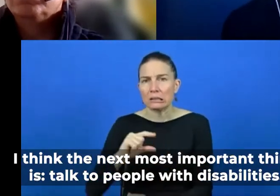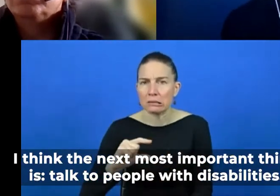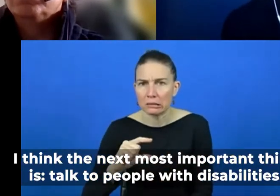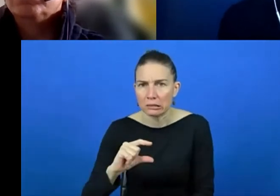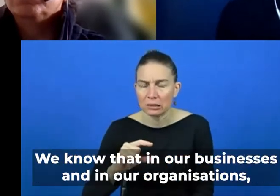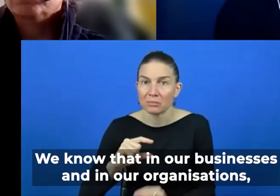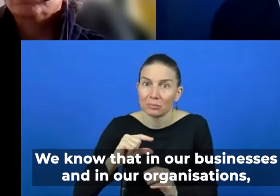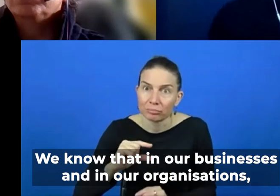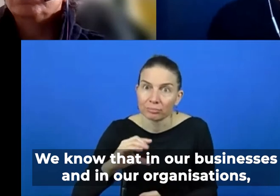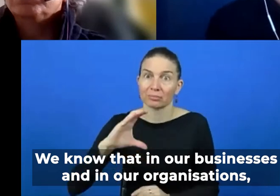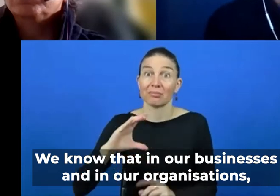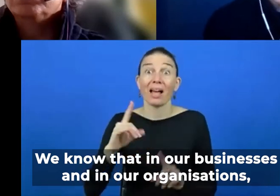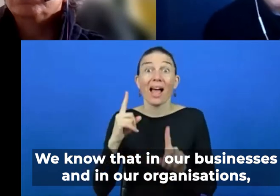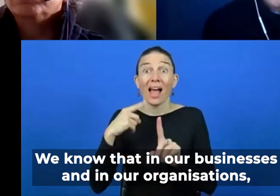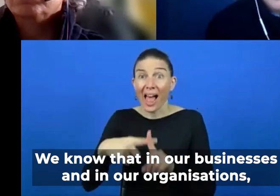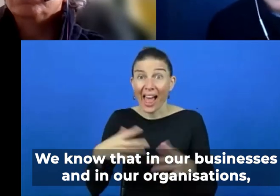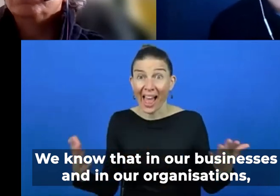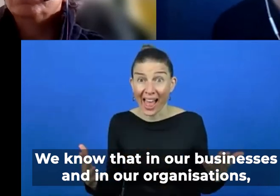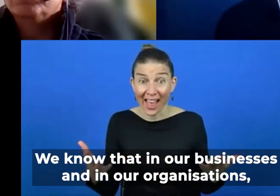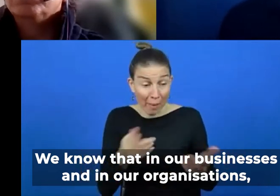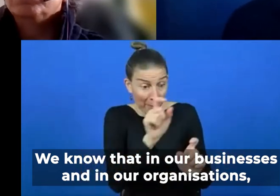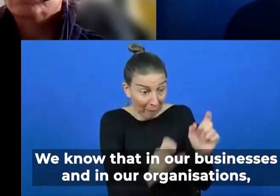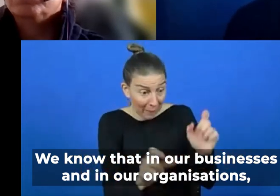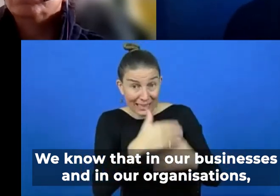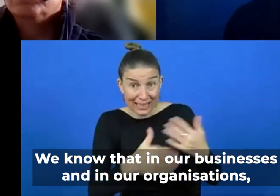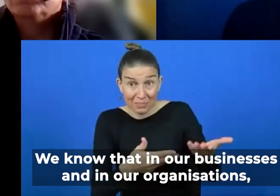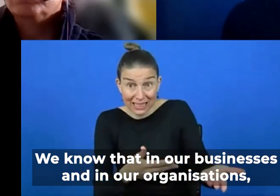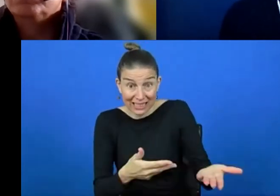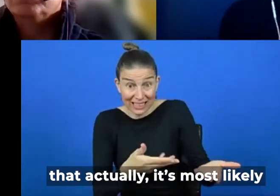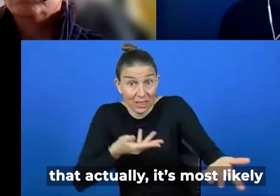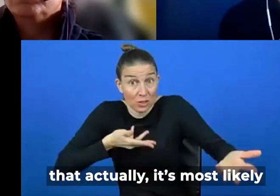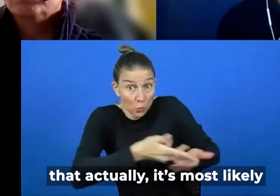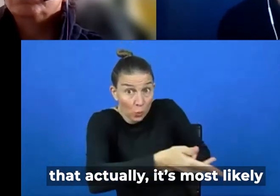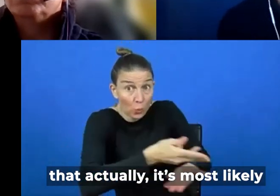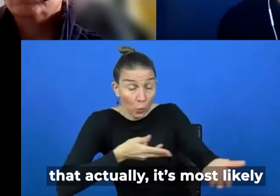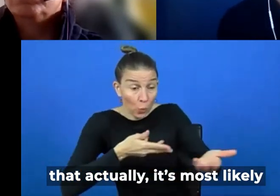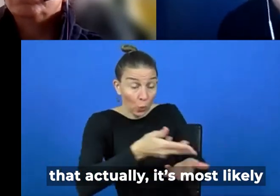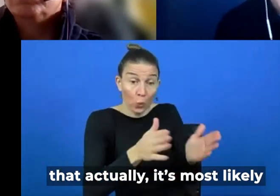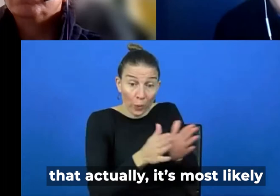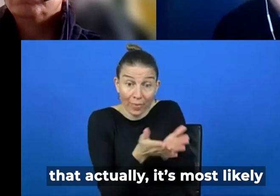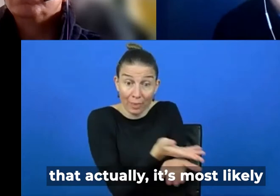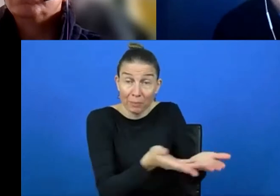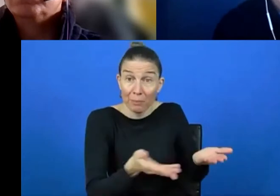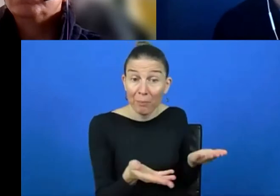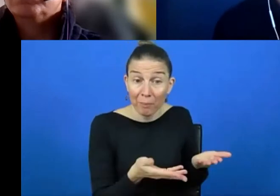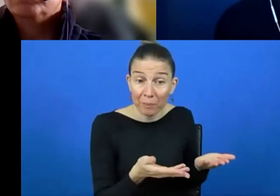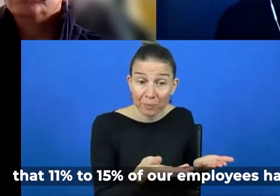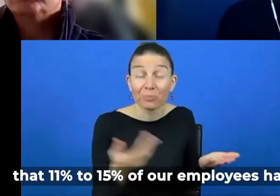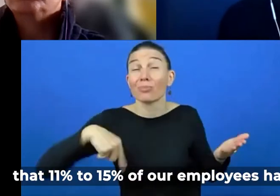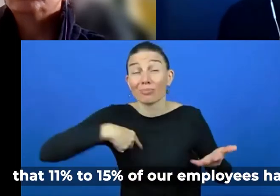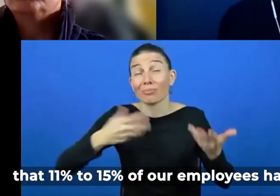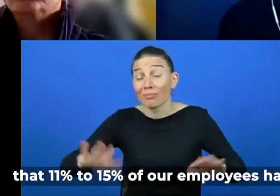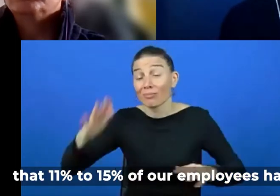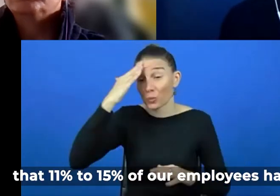with disabilities. We know that in our businesses and in our organizations, that actually it's most likely